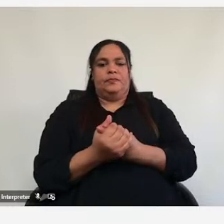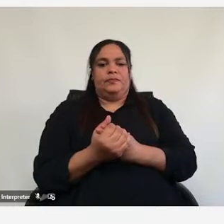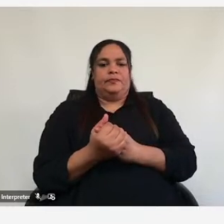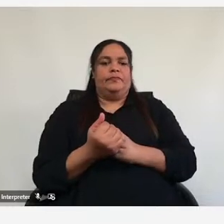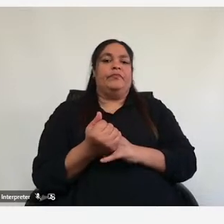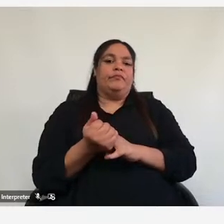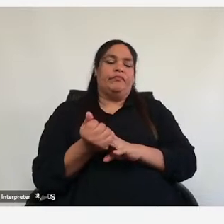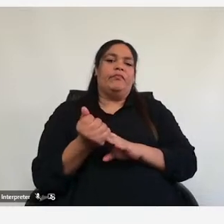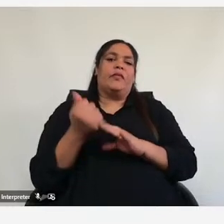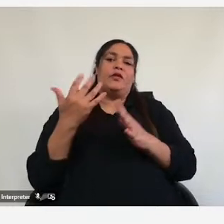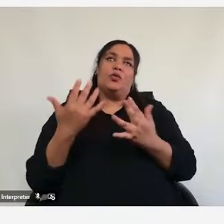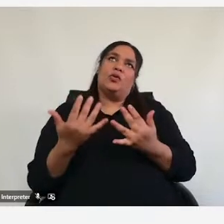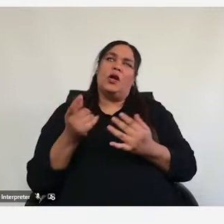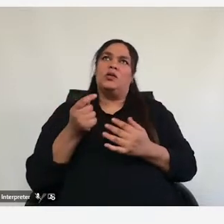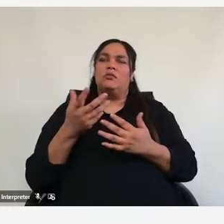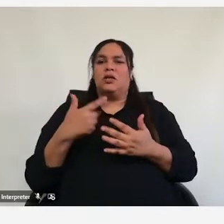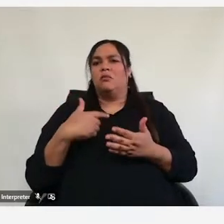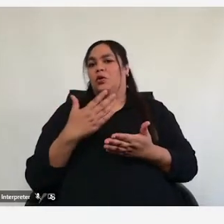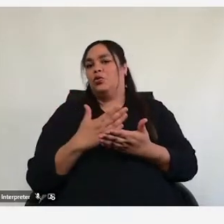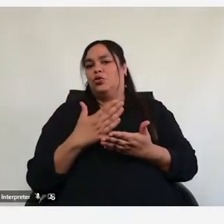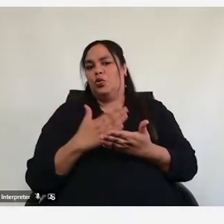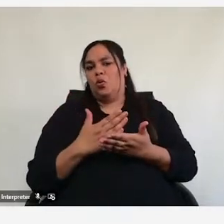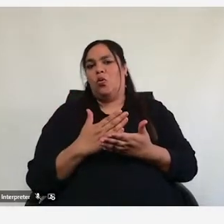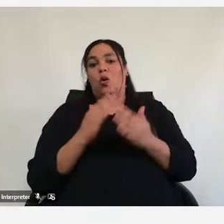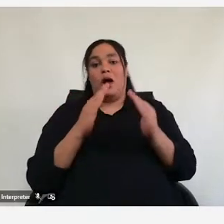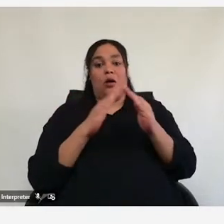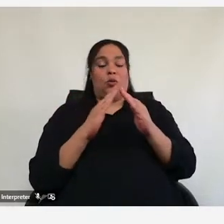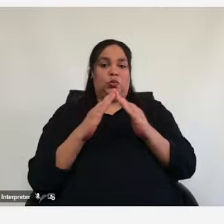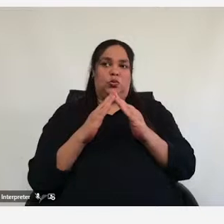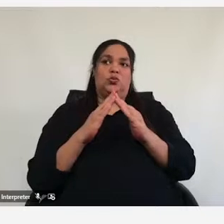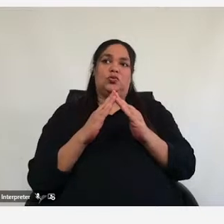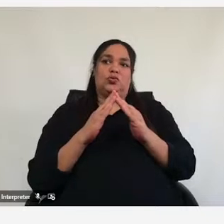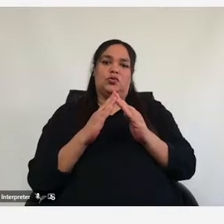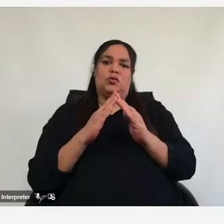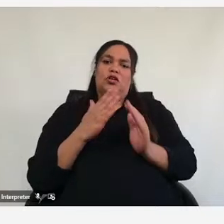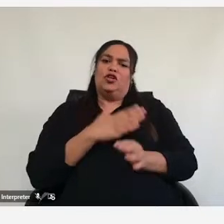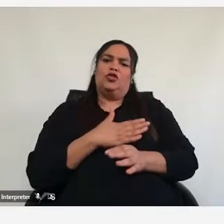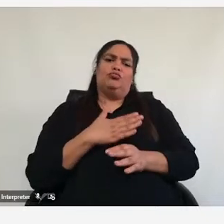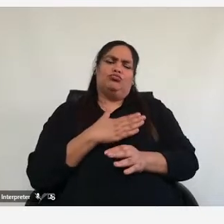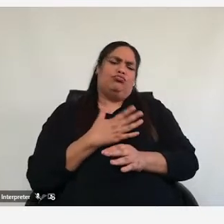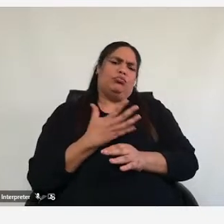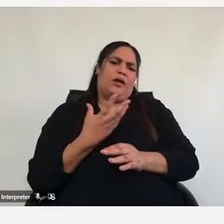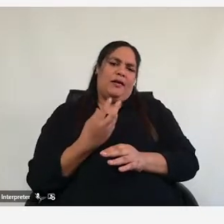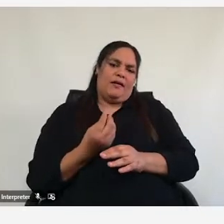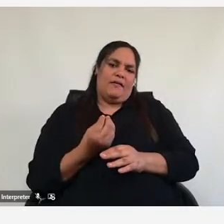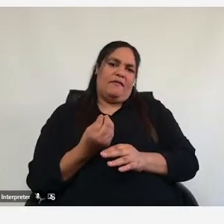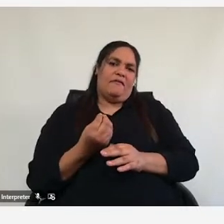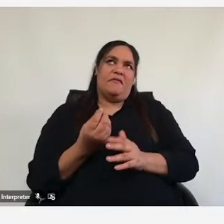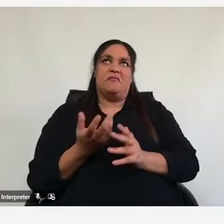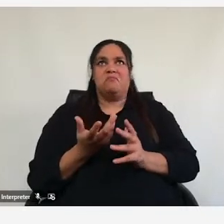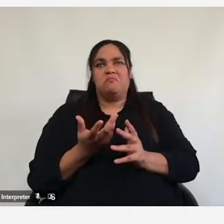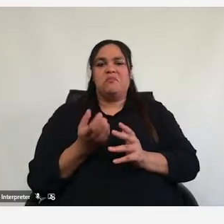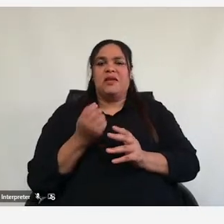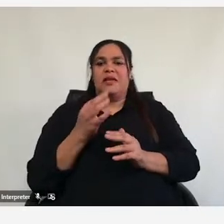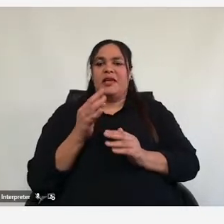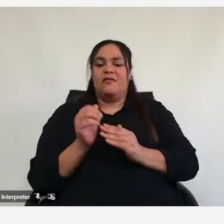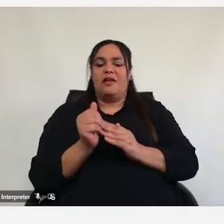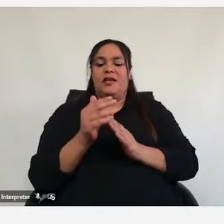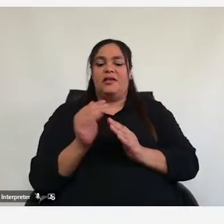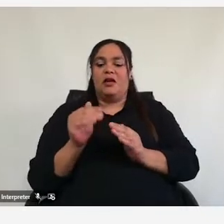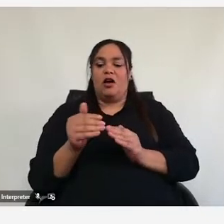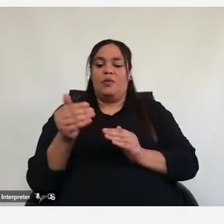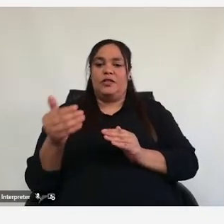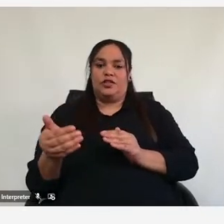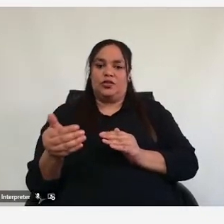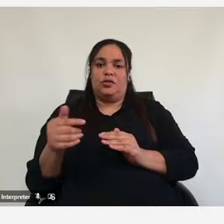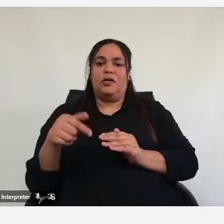Now, Speaker, I'm sure that the House would appreciate if the leader of the opposition, who